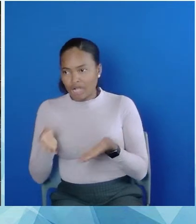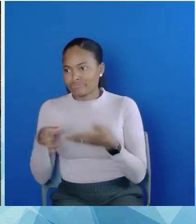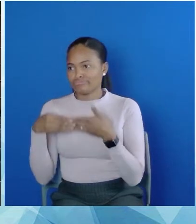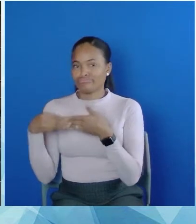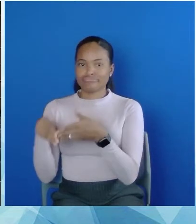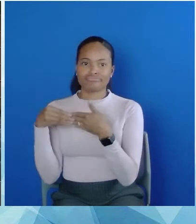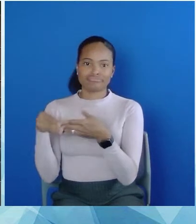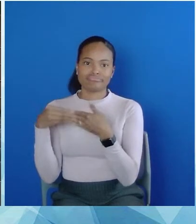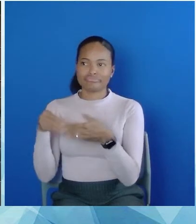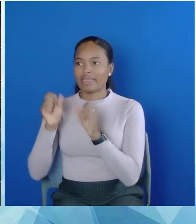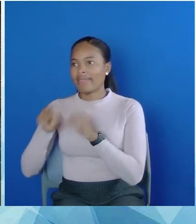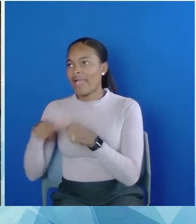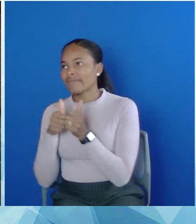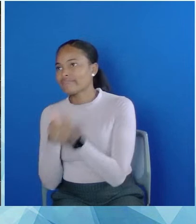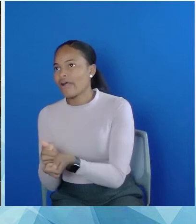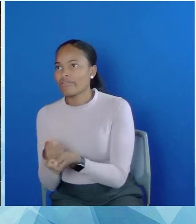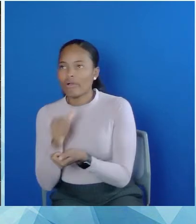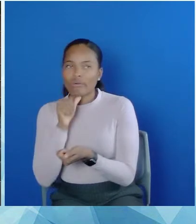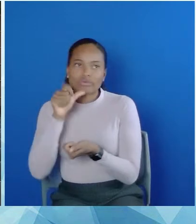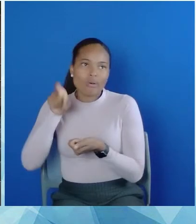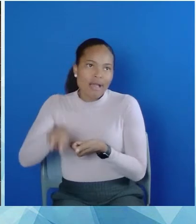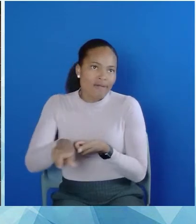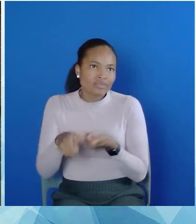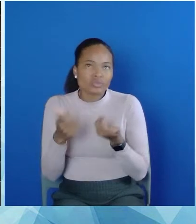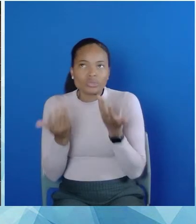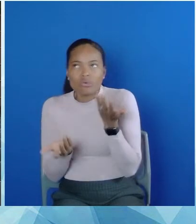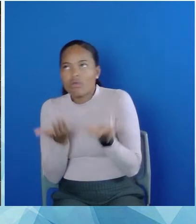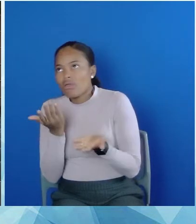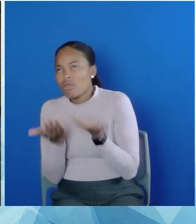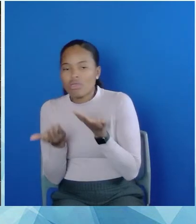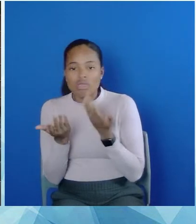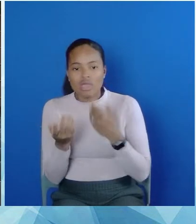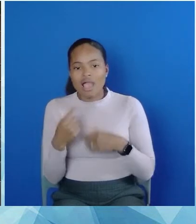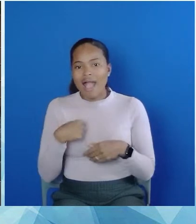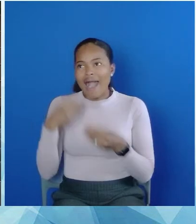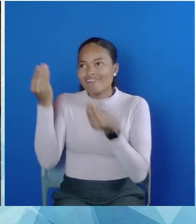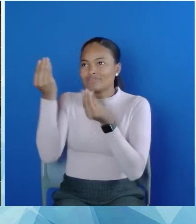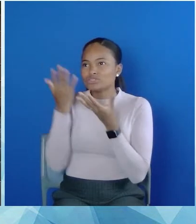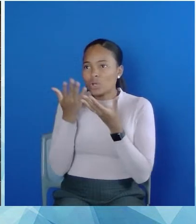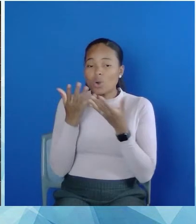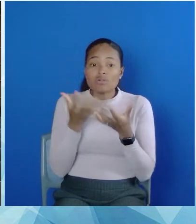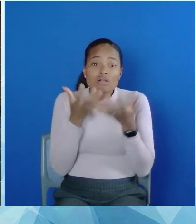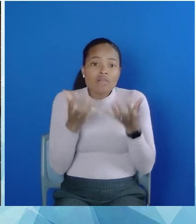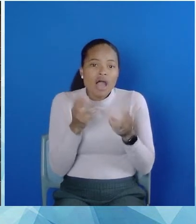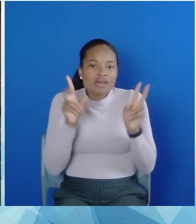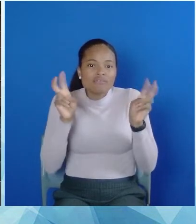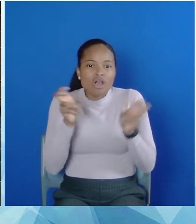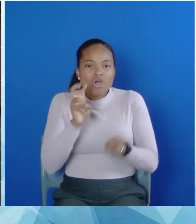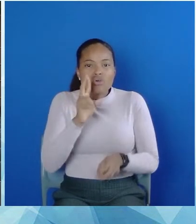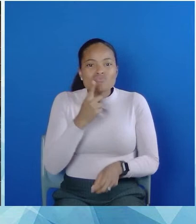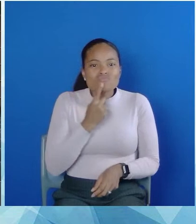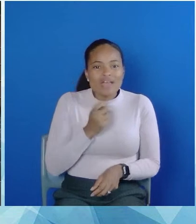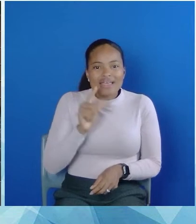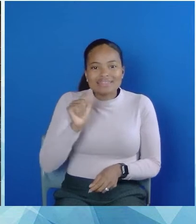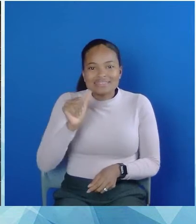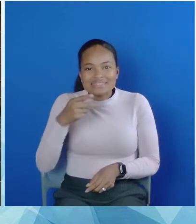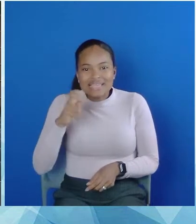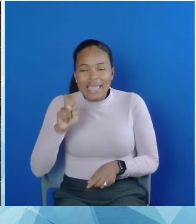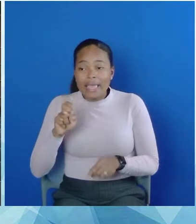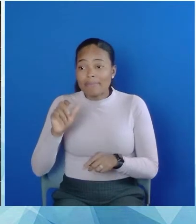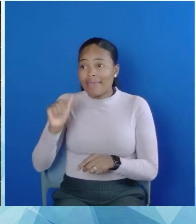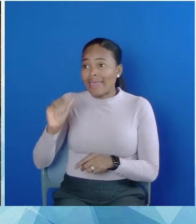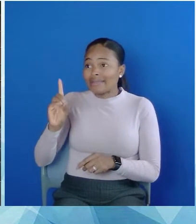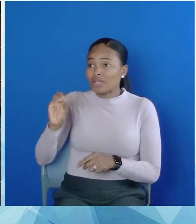unacceptable in my opinion. I have been told that there's a lot of red tape and that the ADOA is involved, but the policy says that Annette could have